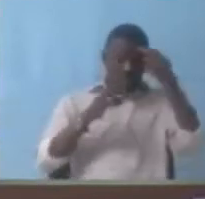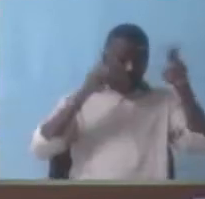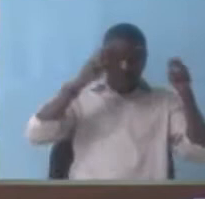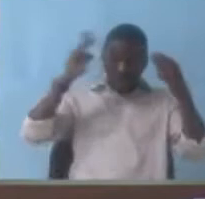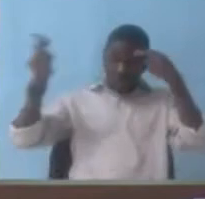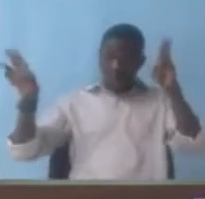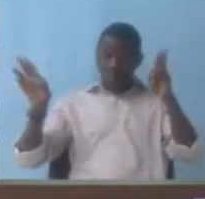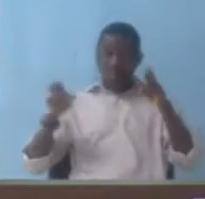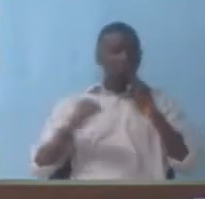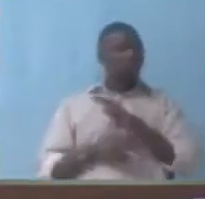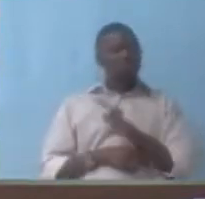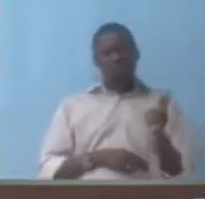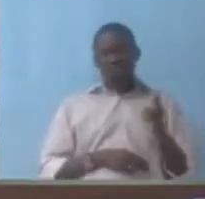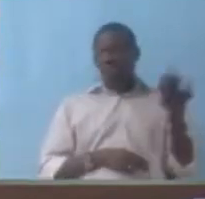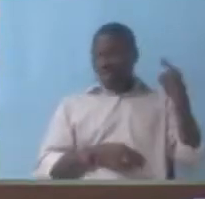country needed a government.